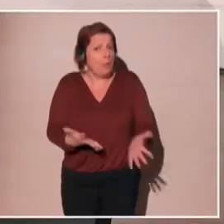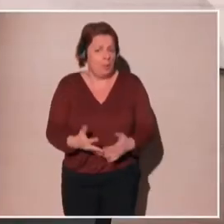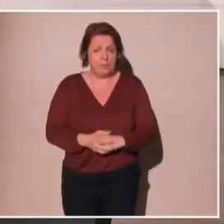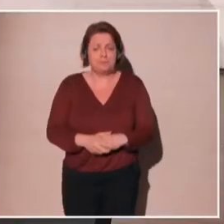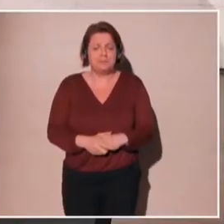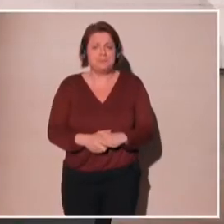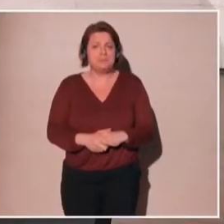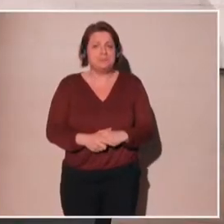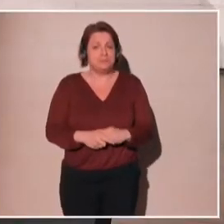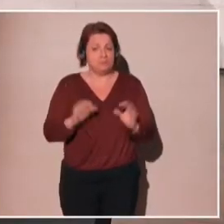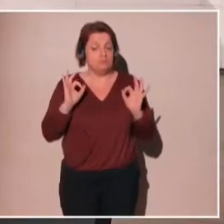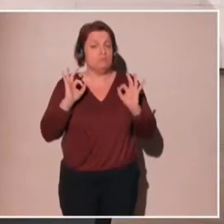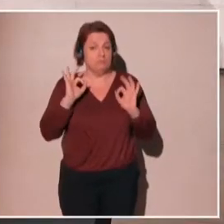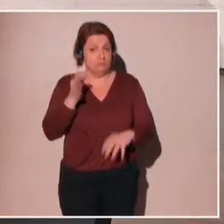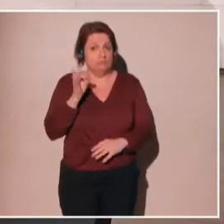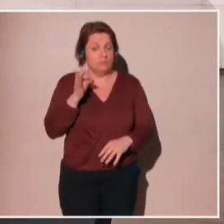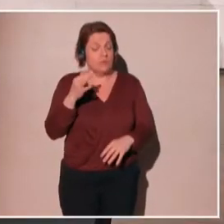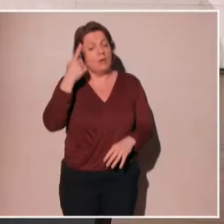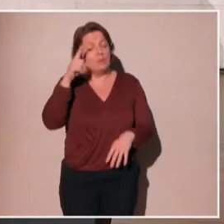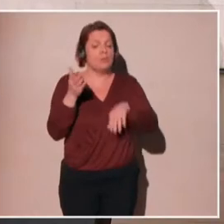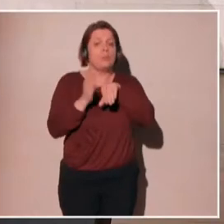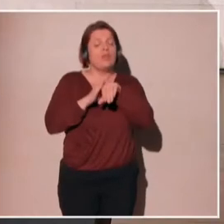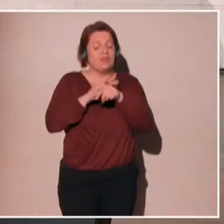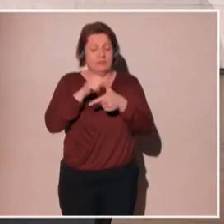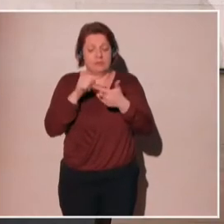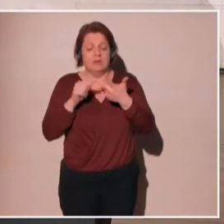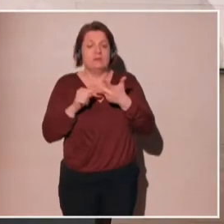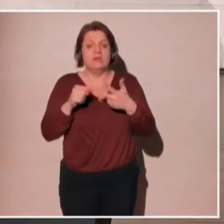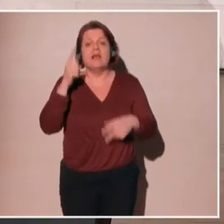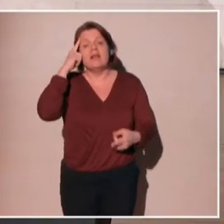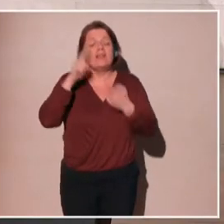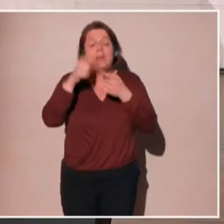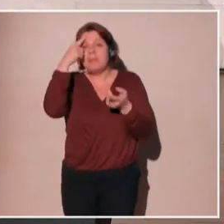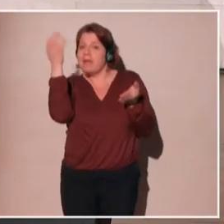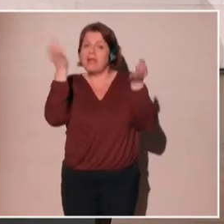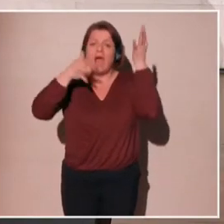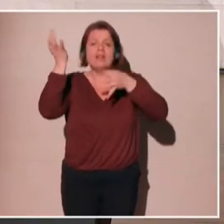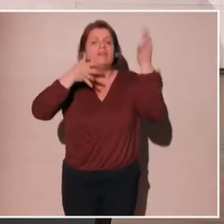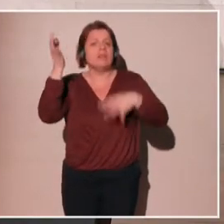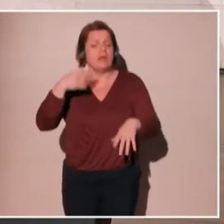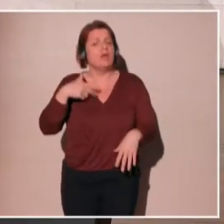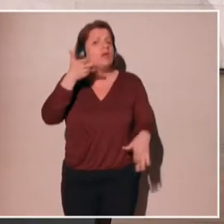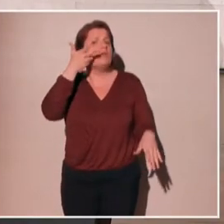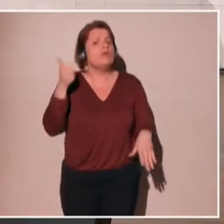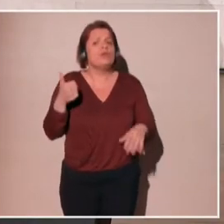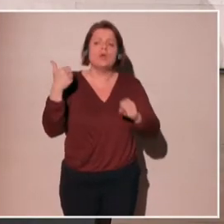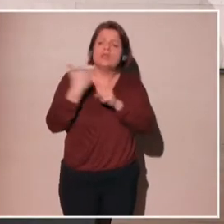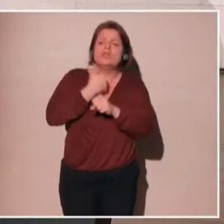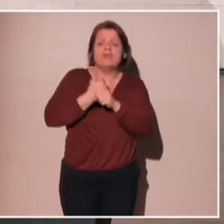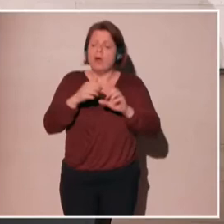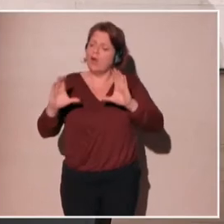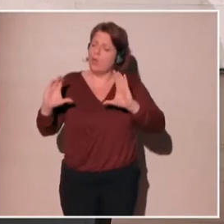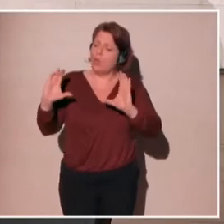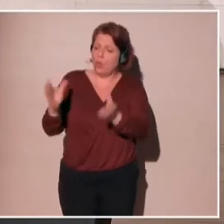other reason is creativity, is that every research has shown that when you have a diverse group of team workers